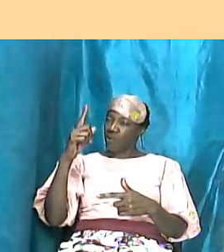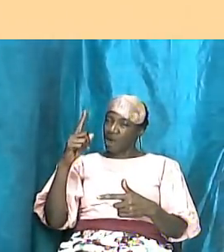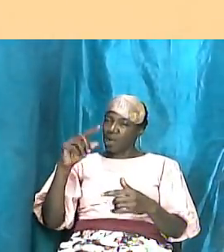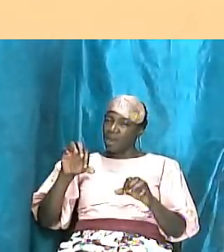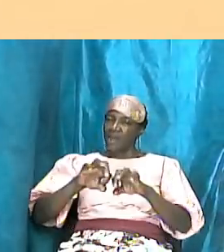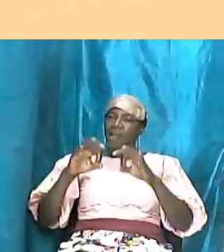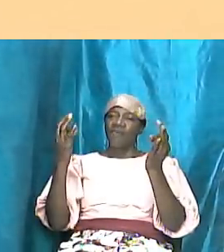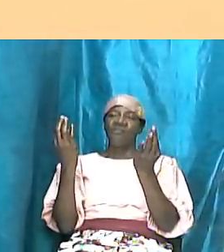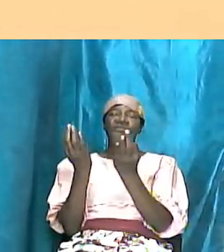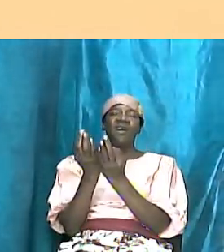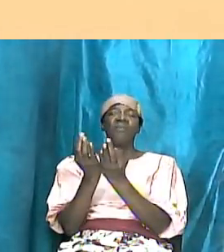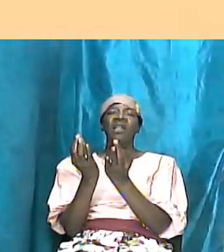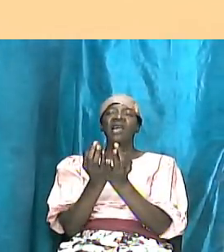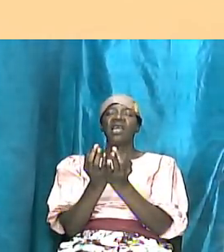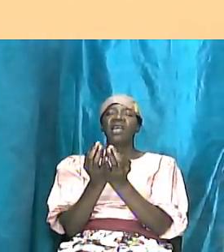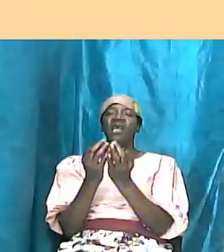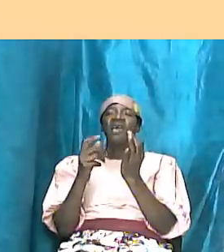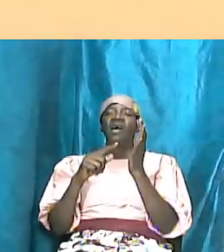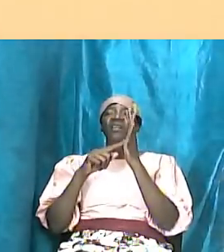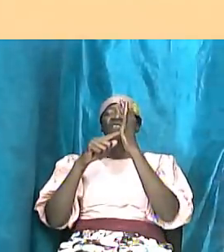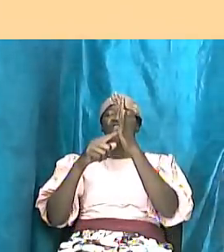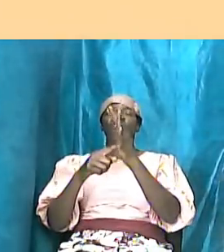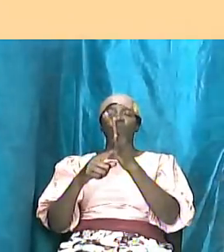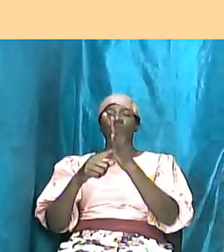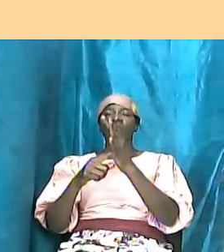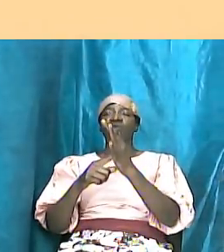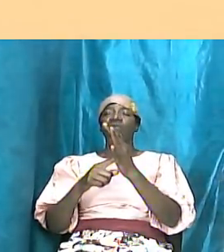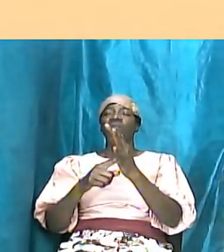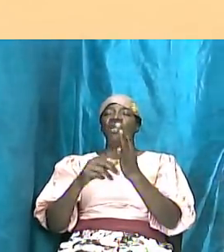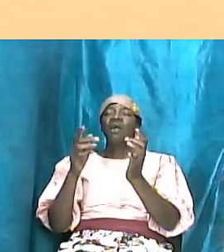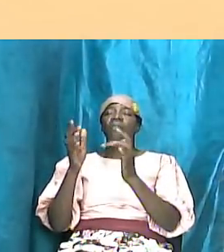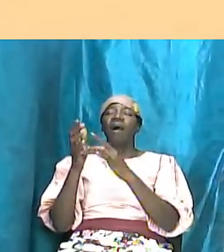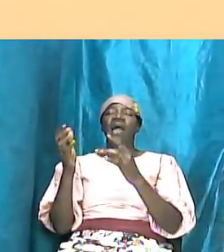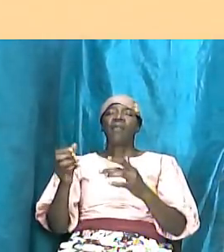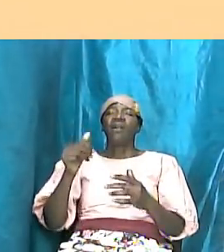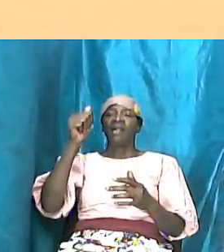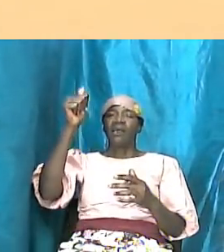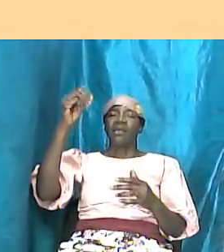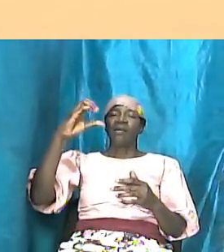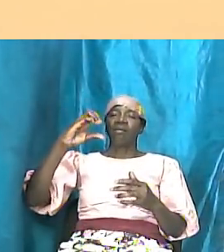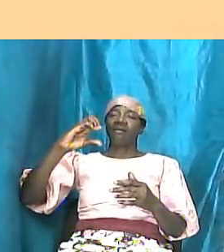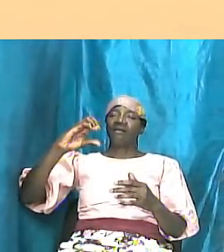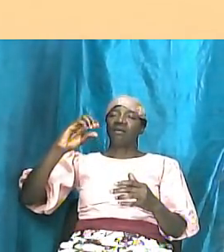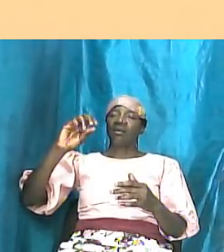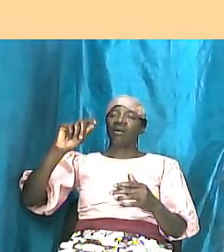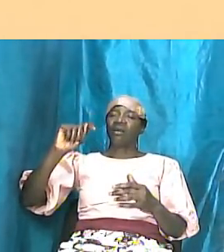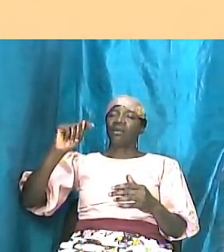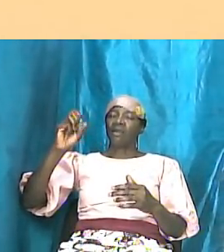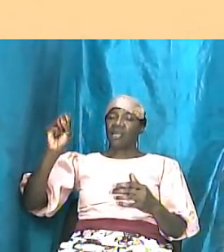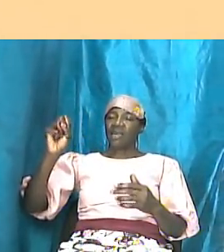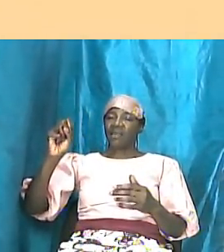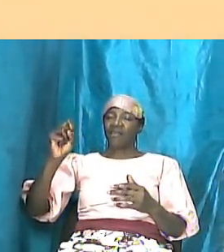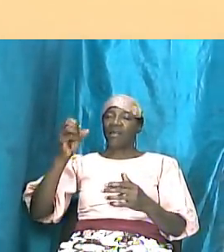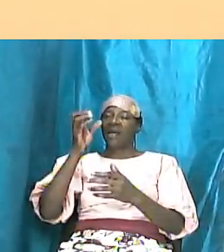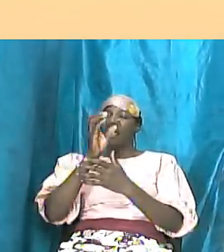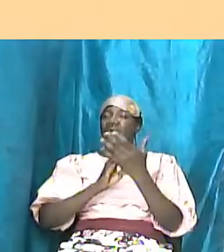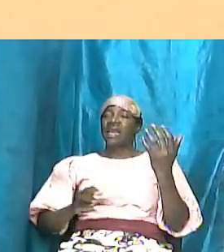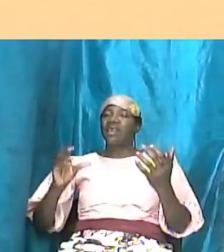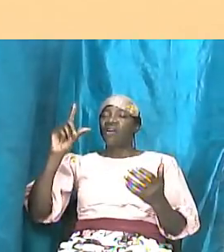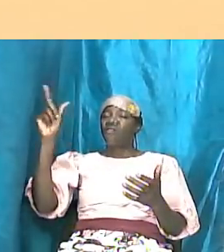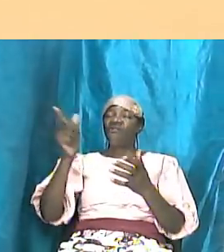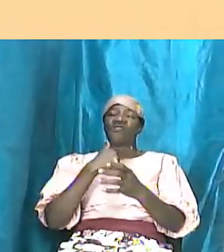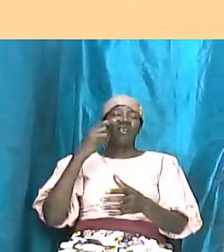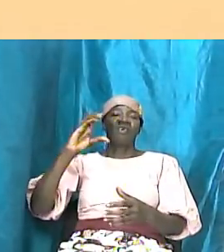it is declared in the Bible in the book of Acts. It is declared in the Bible in Genesis. It is declared in the Bible in 1 Corinthians 5. It is